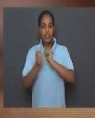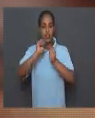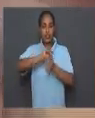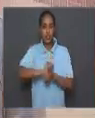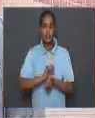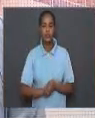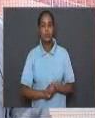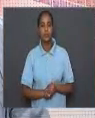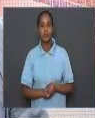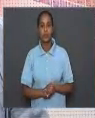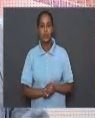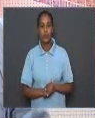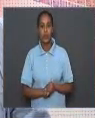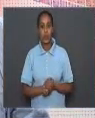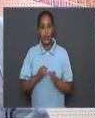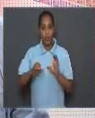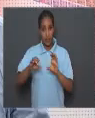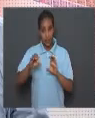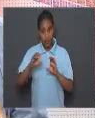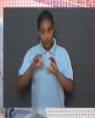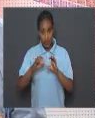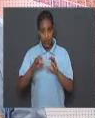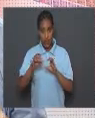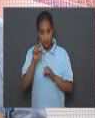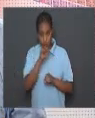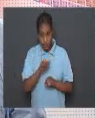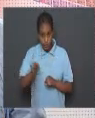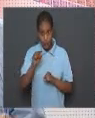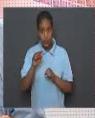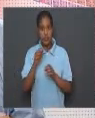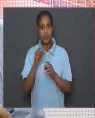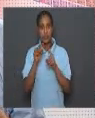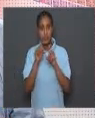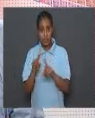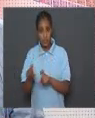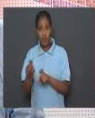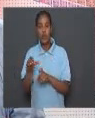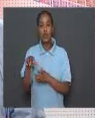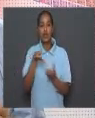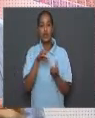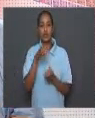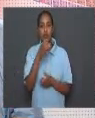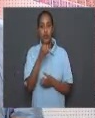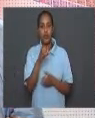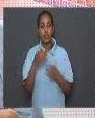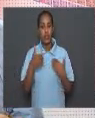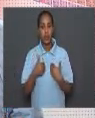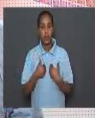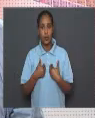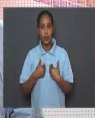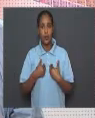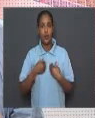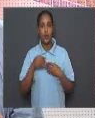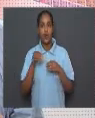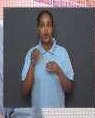changes. An electric circuit can be used to test liquid solutions for the presence of